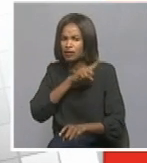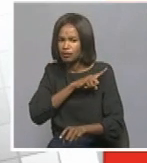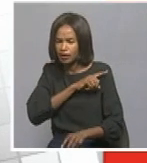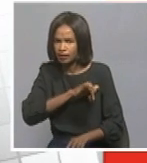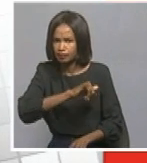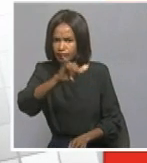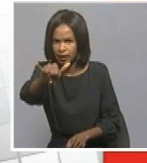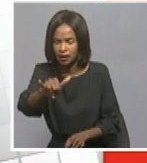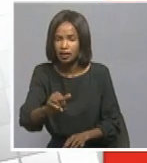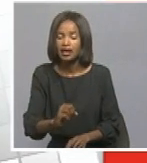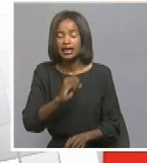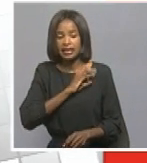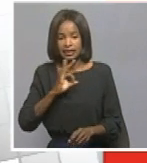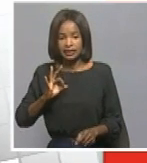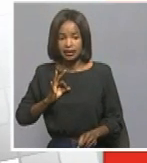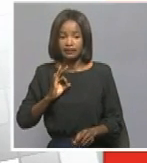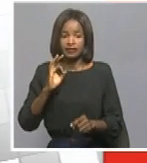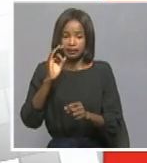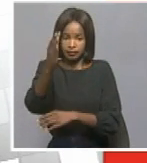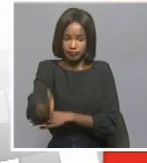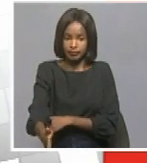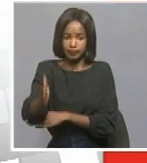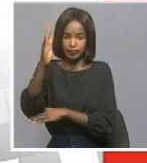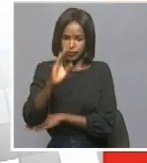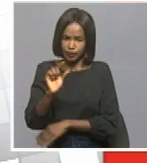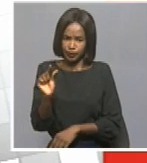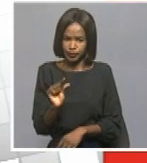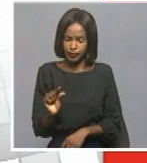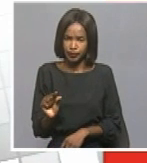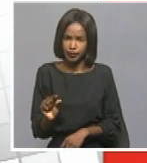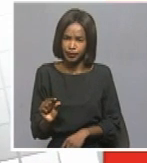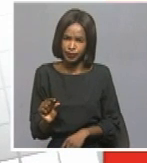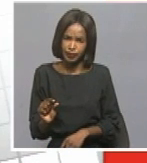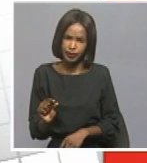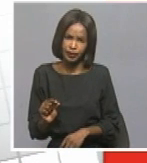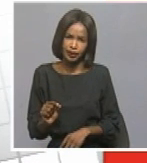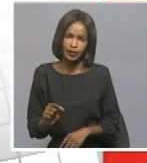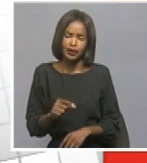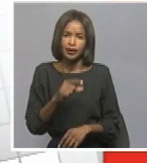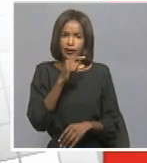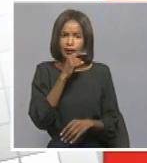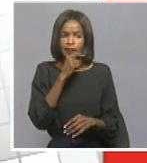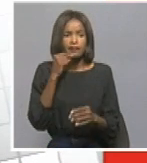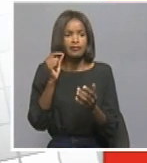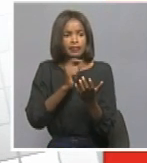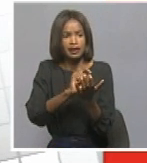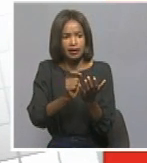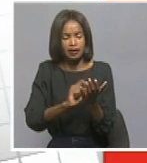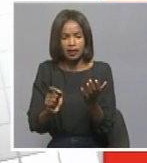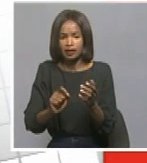at those border posts that have been closed. All civil registration services are